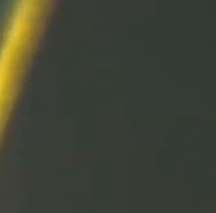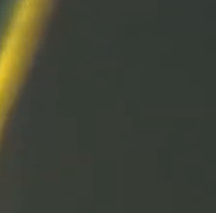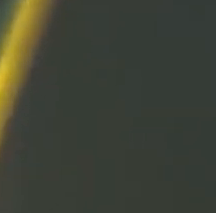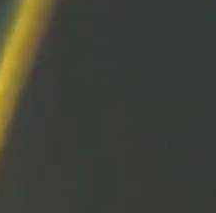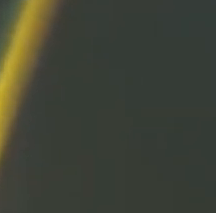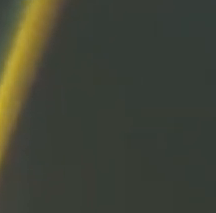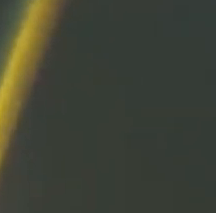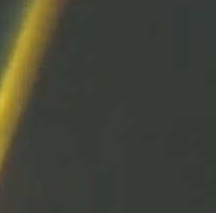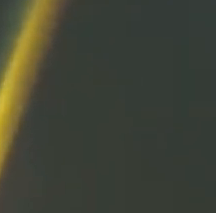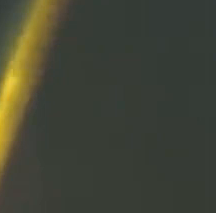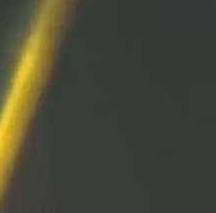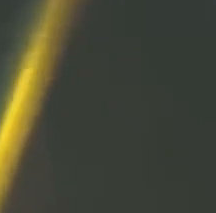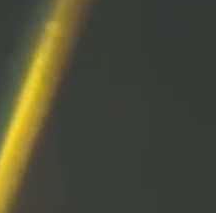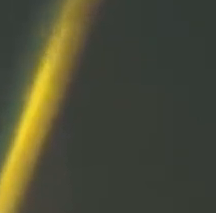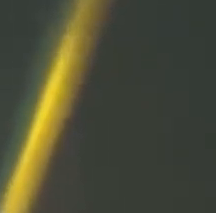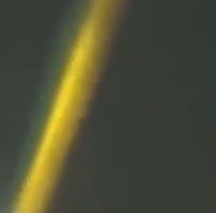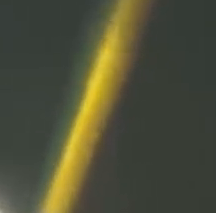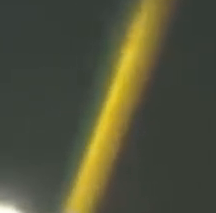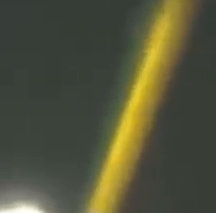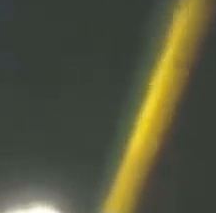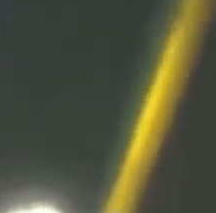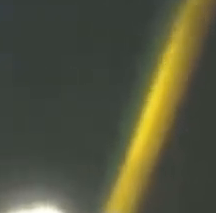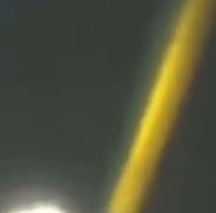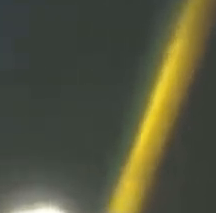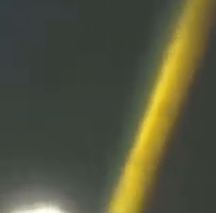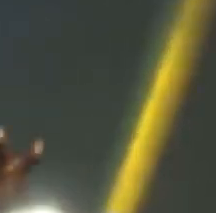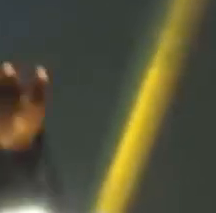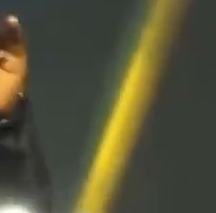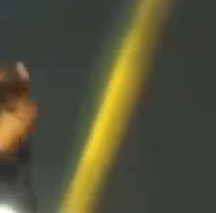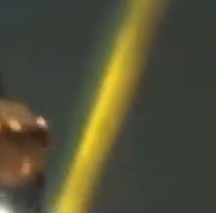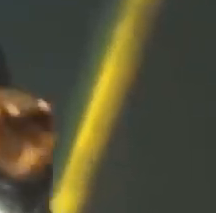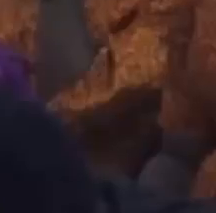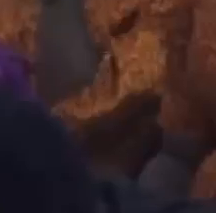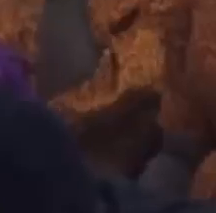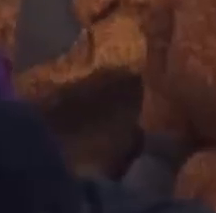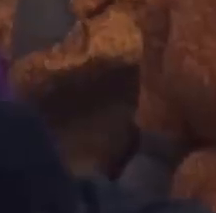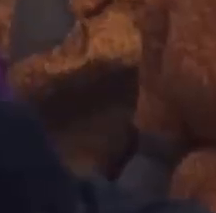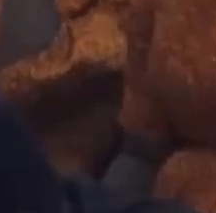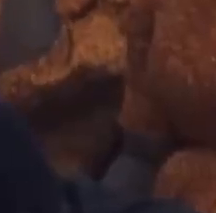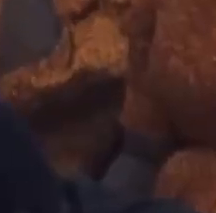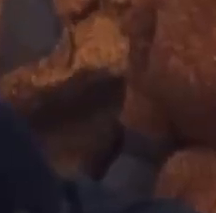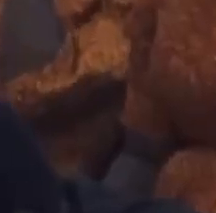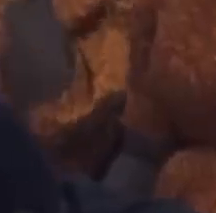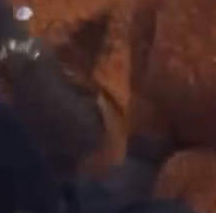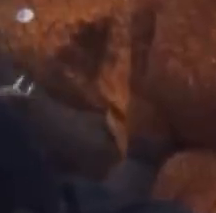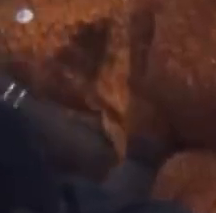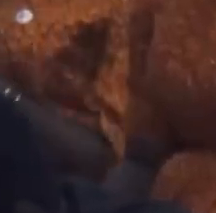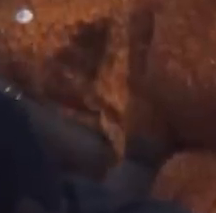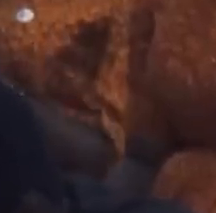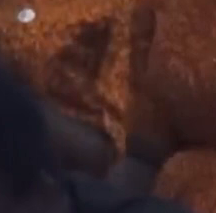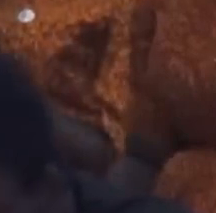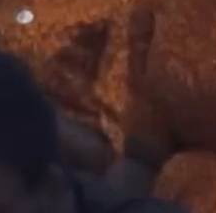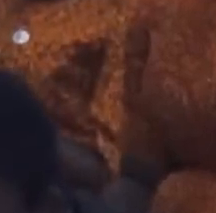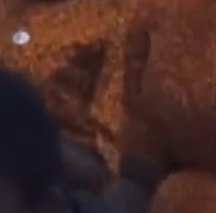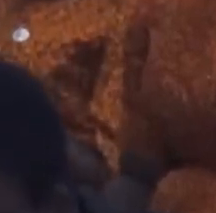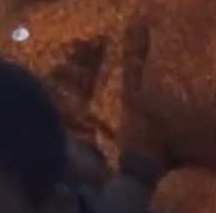for your knowledge. Number one, the Bible teaches that the primary channel for God's communication as far